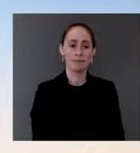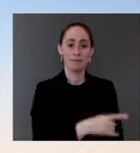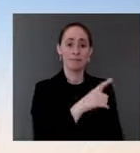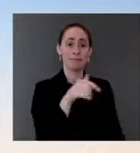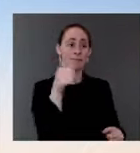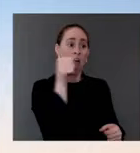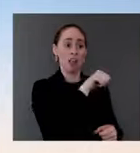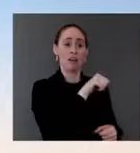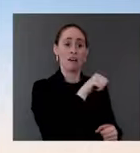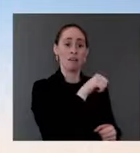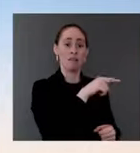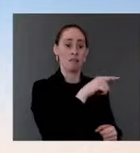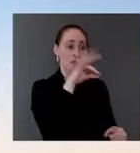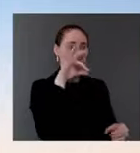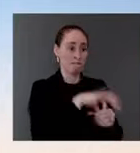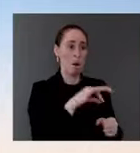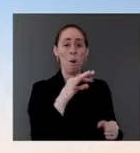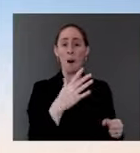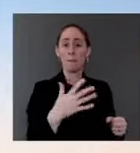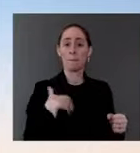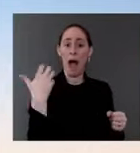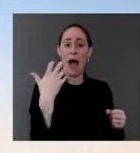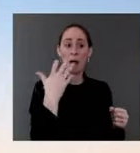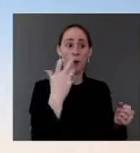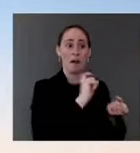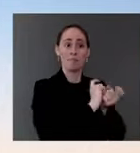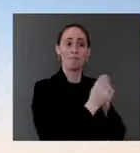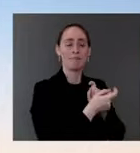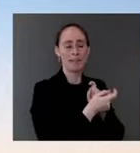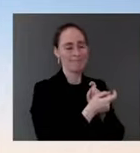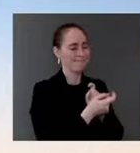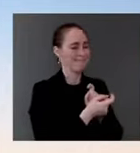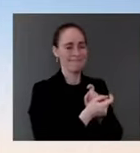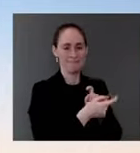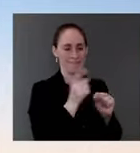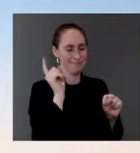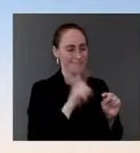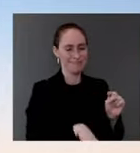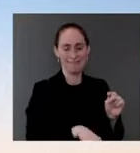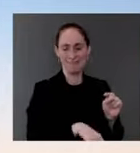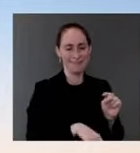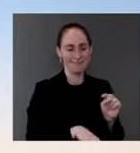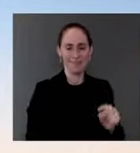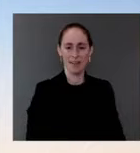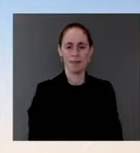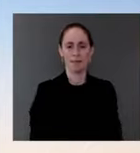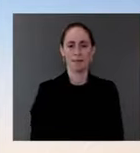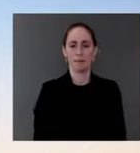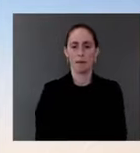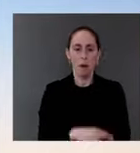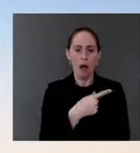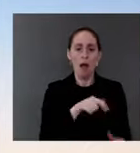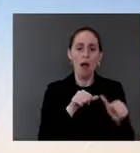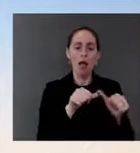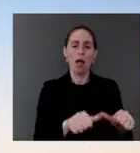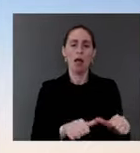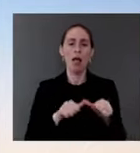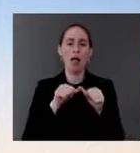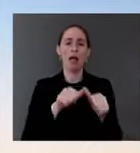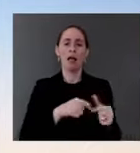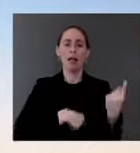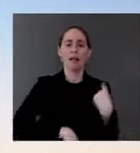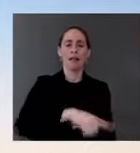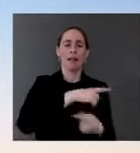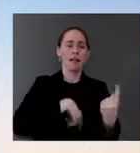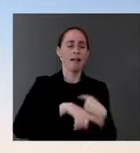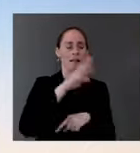everybody, that elevating and giving more fire to the conspiracy theory-laden arguments of the former president